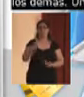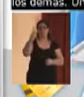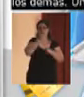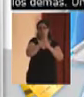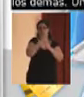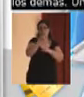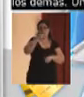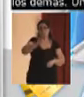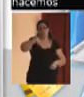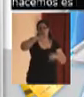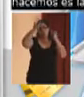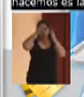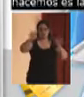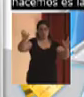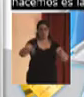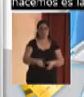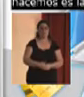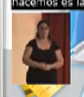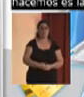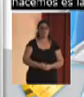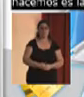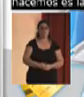conditions as the rest. One of our work